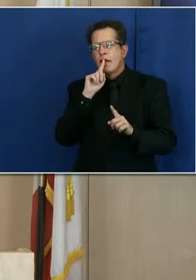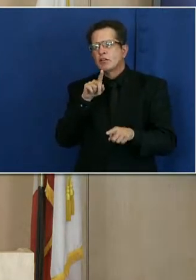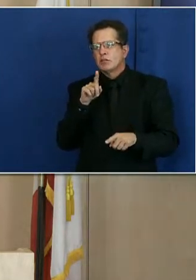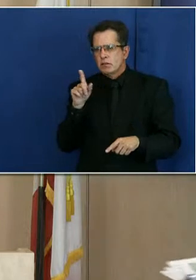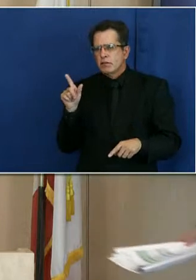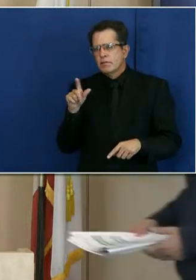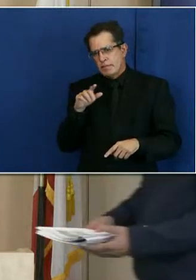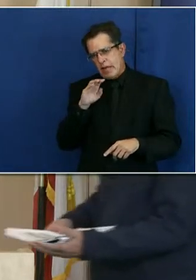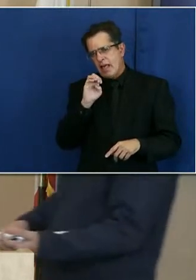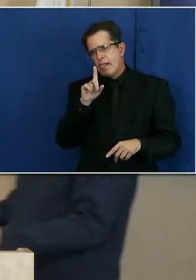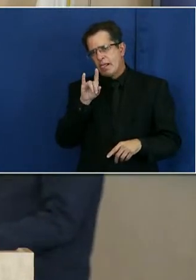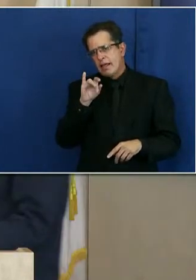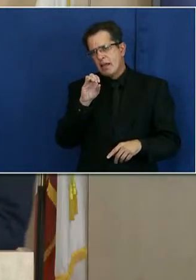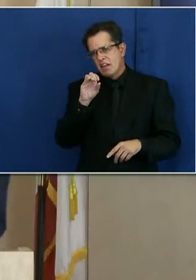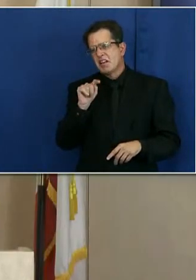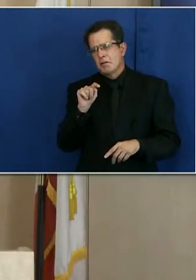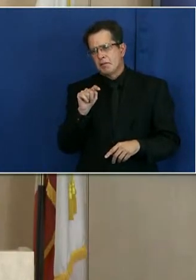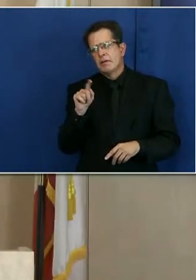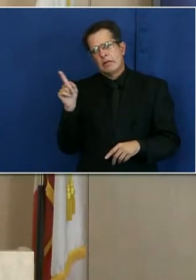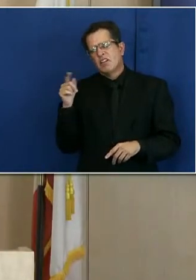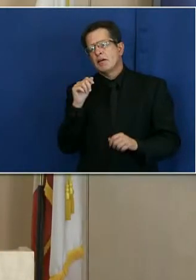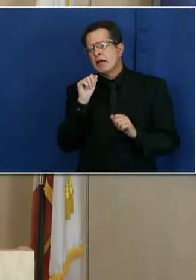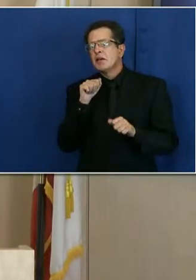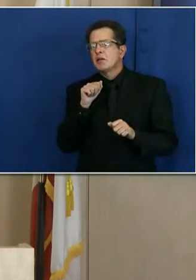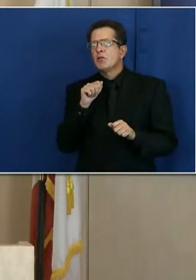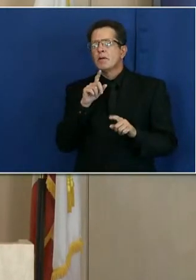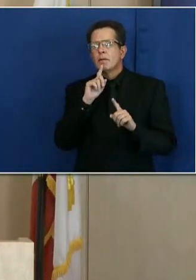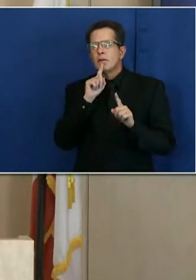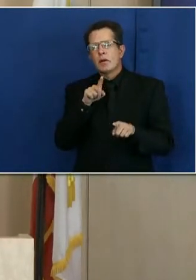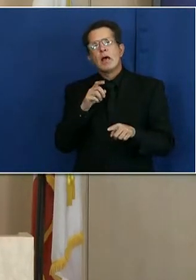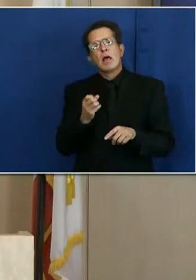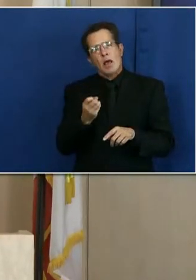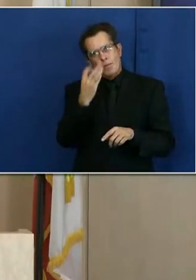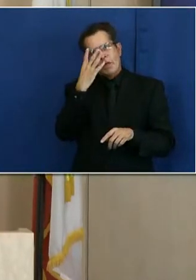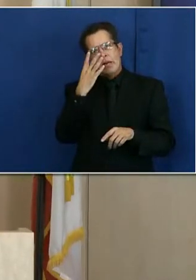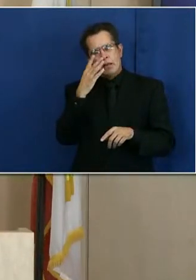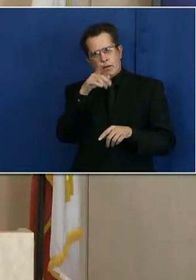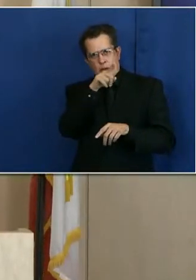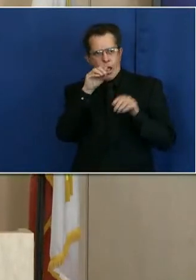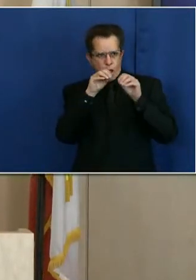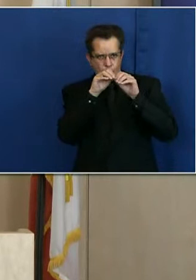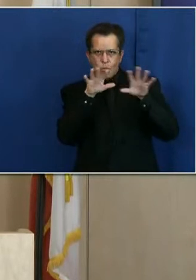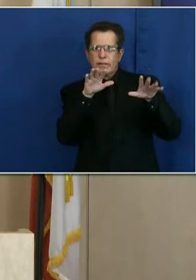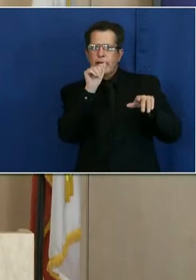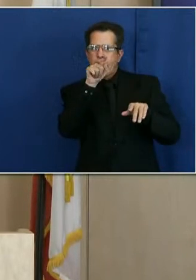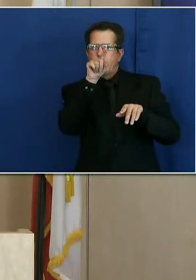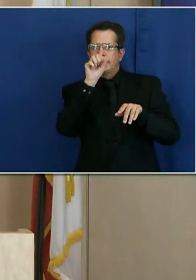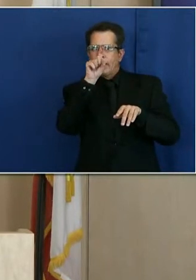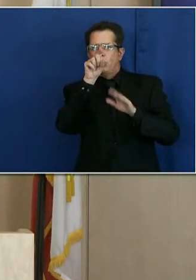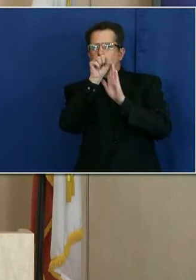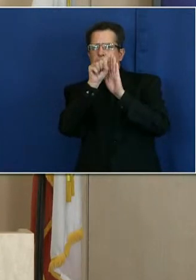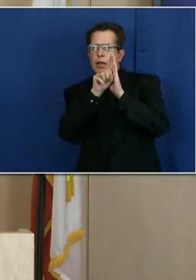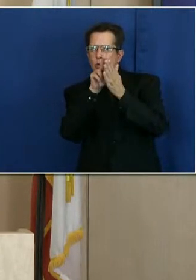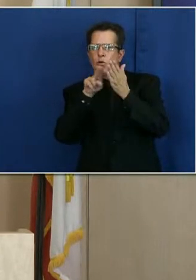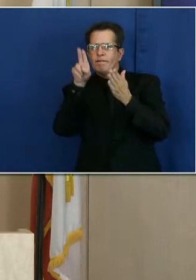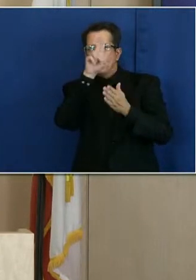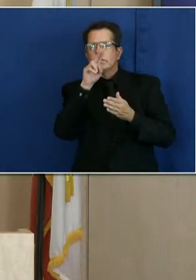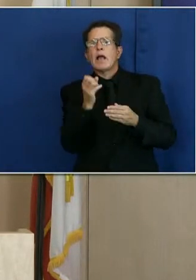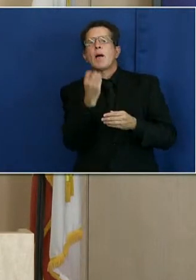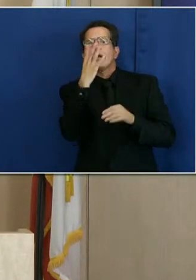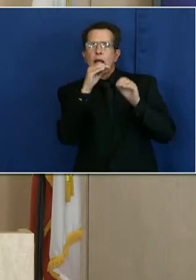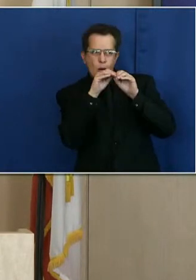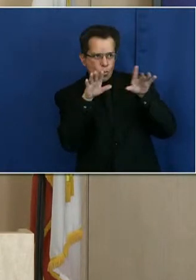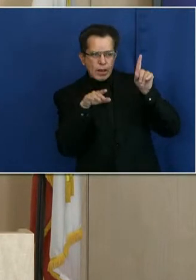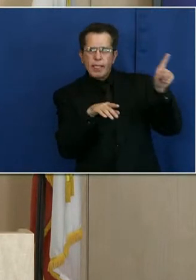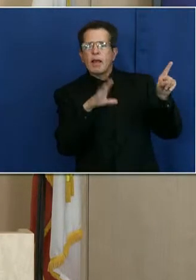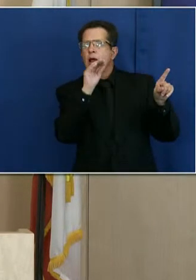the AP. Can you update us on the number of outbreaks linked to SDSU and where they are and what types of settings?